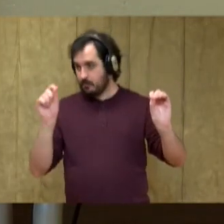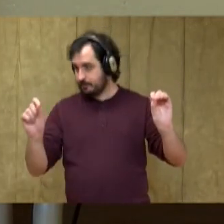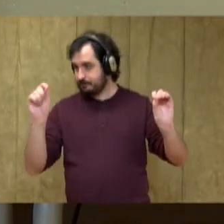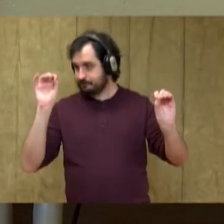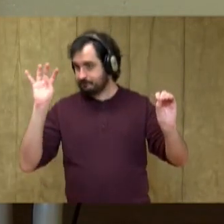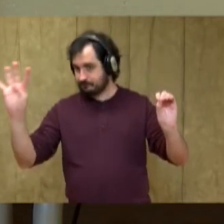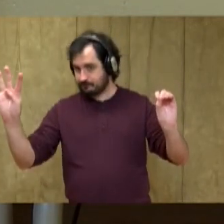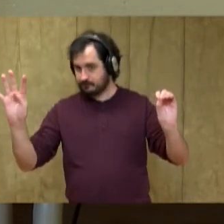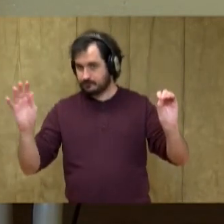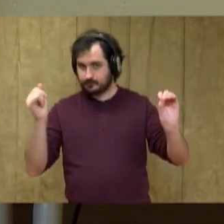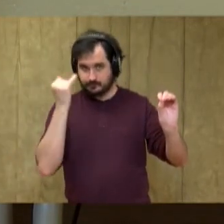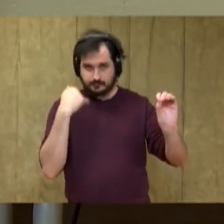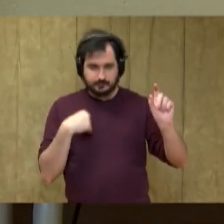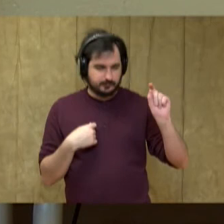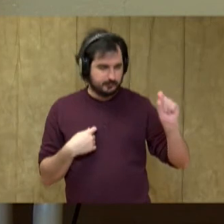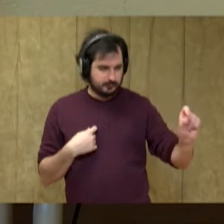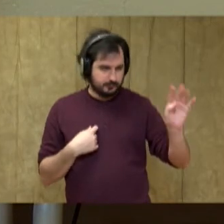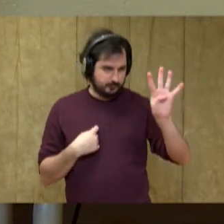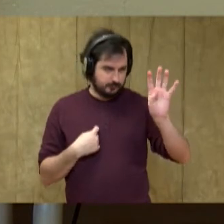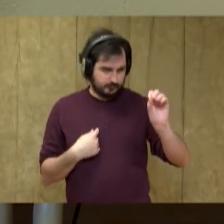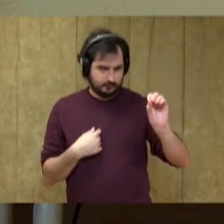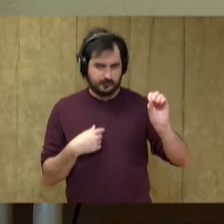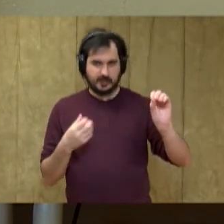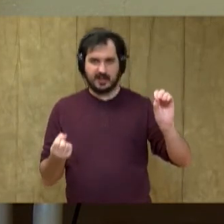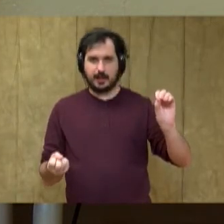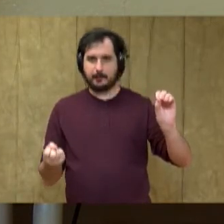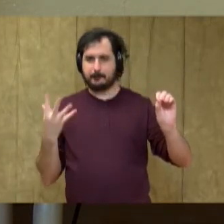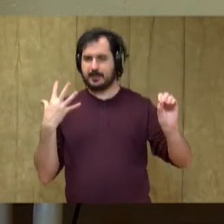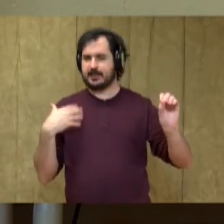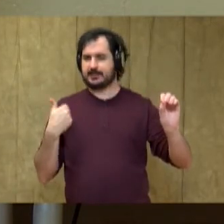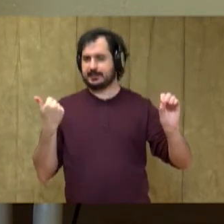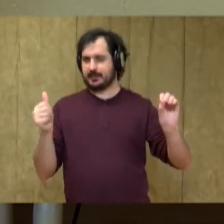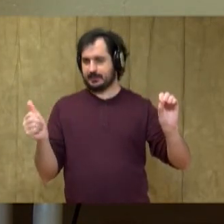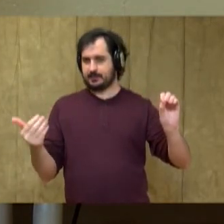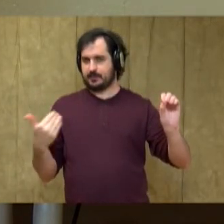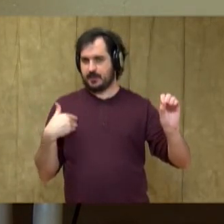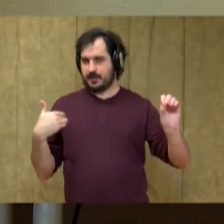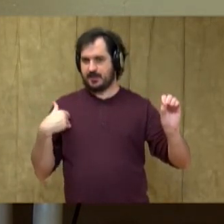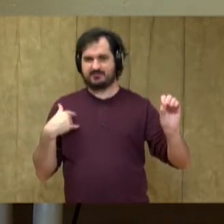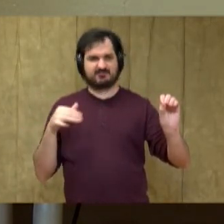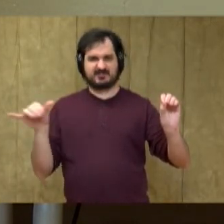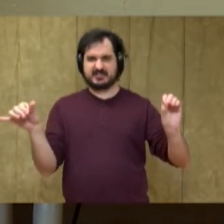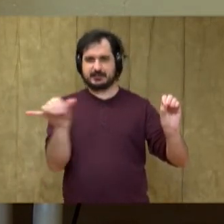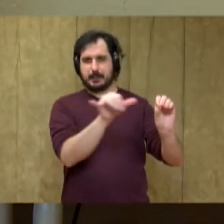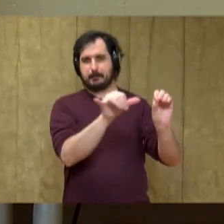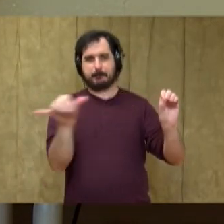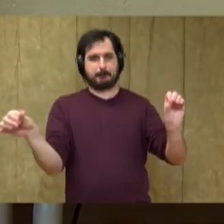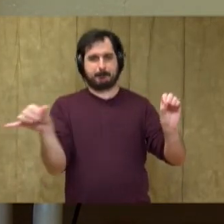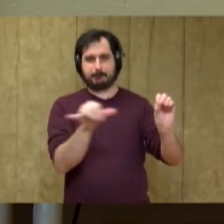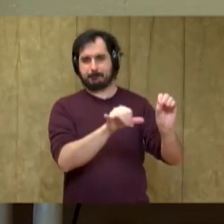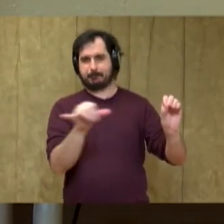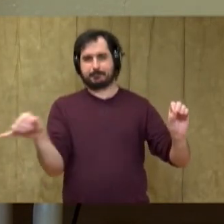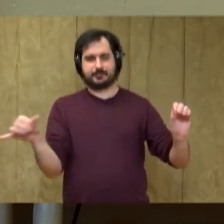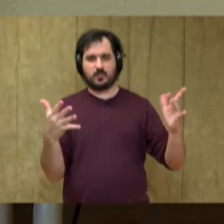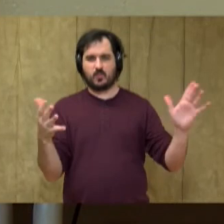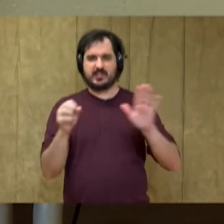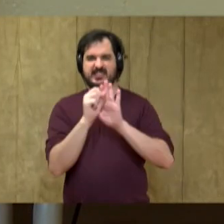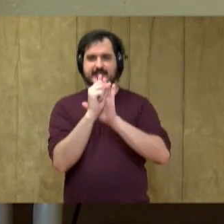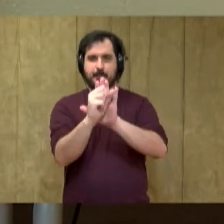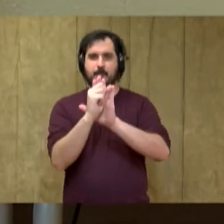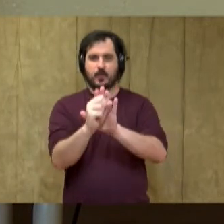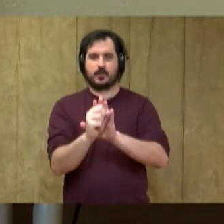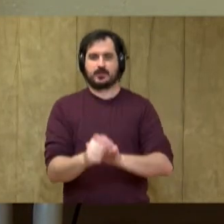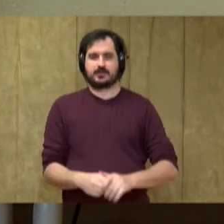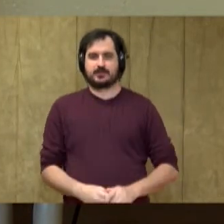have 40 hundredths, how many tenths do I have? Well, that's the same as 4/10. So what symbol fits there,